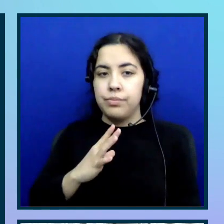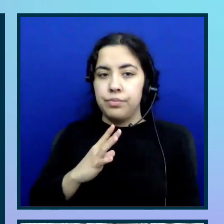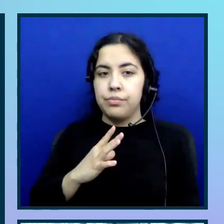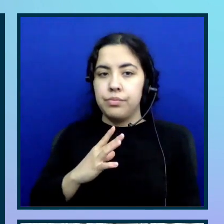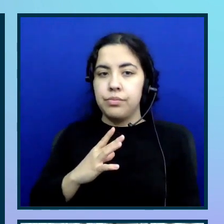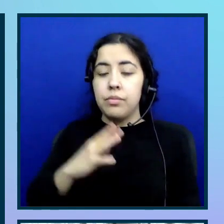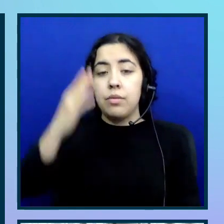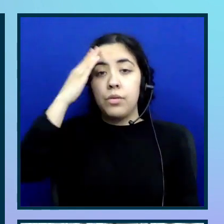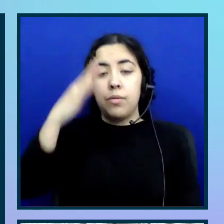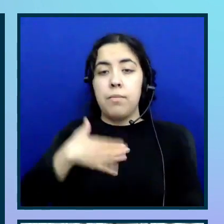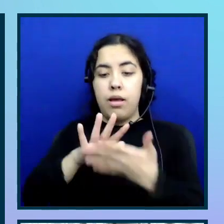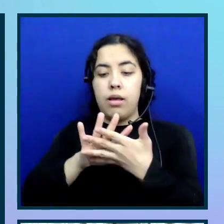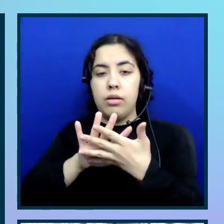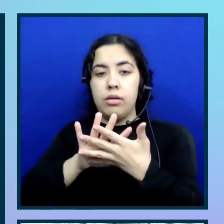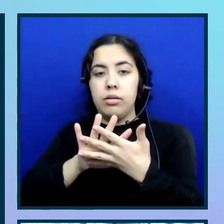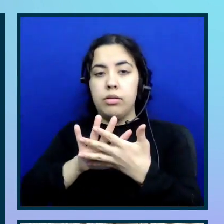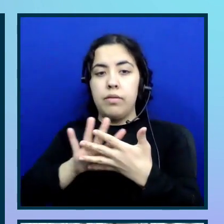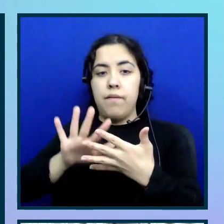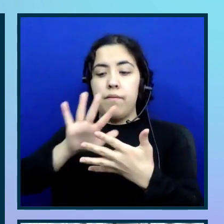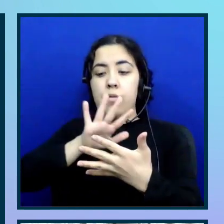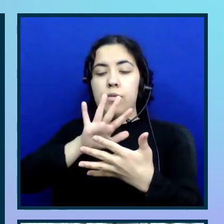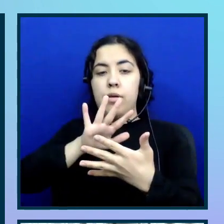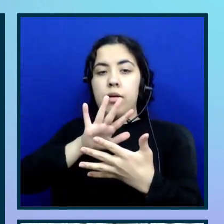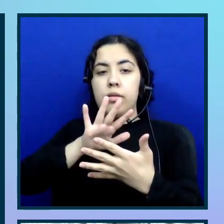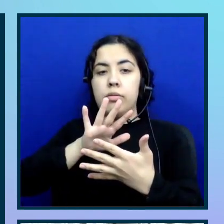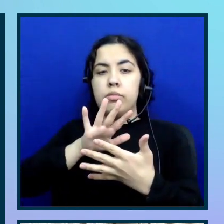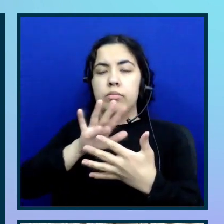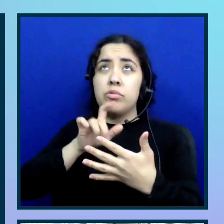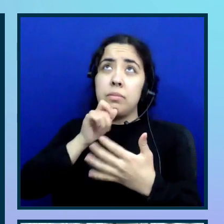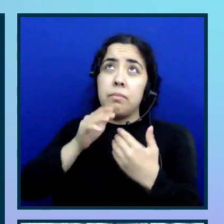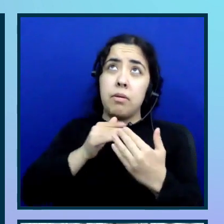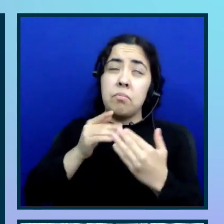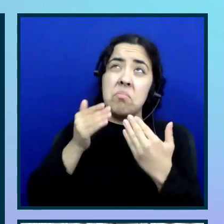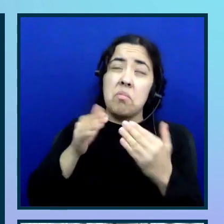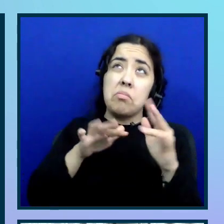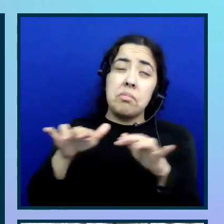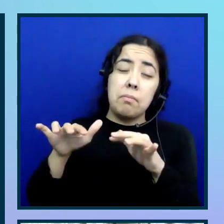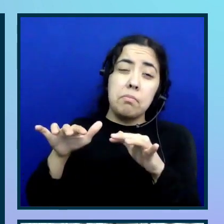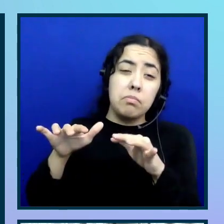So I know that my foreground, or it shouldn't matter, but I'm gonna go ahead, put this in here